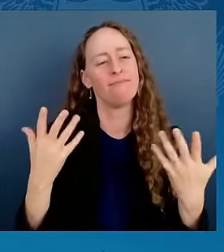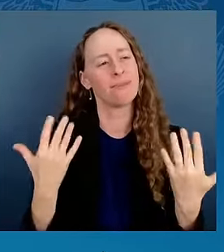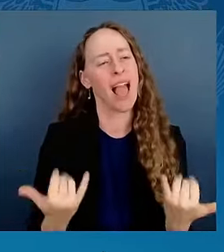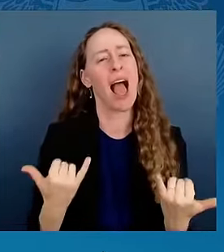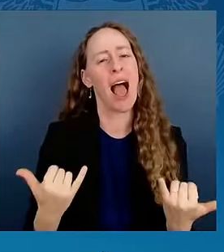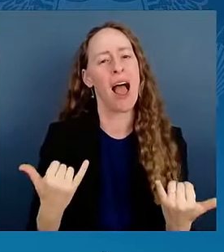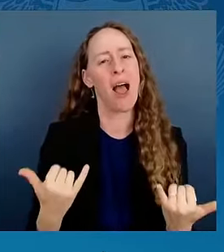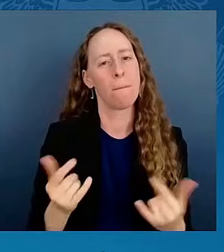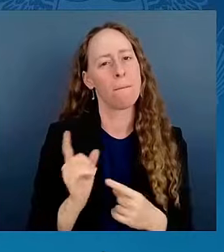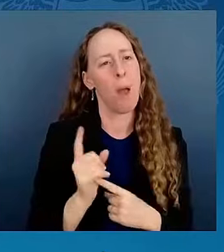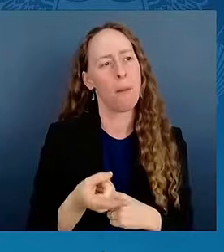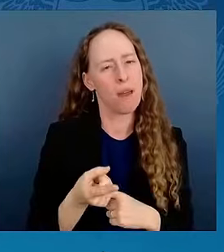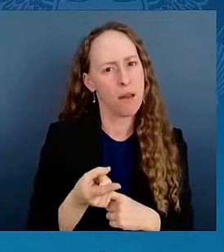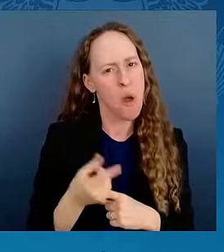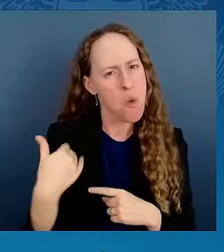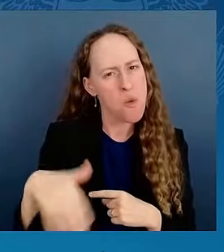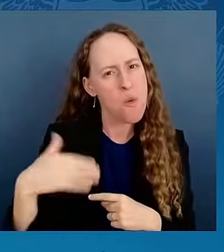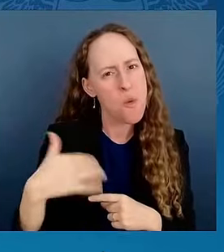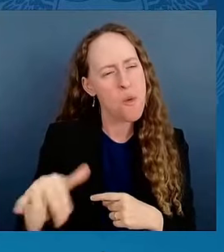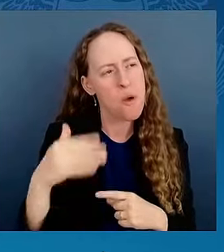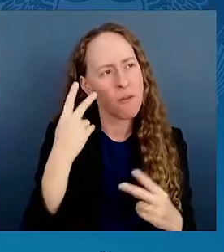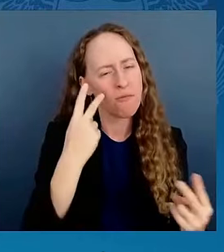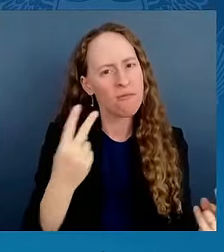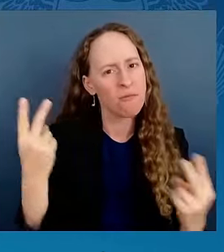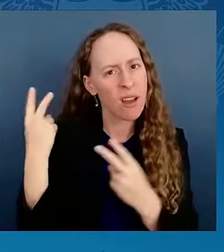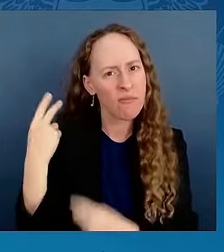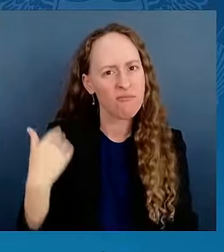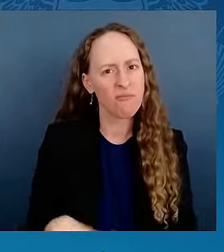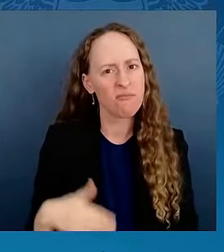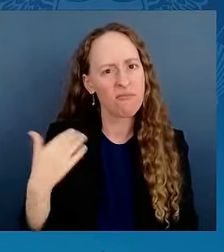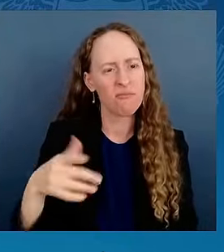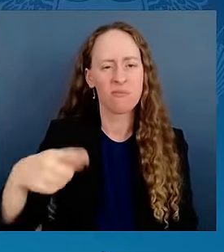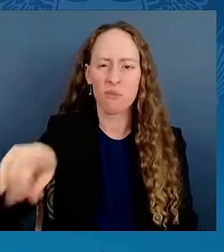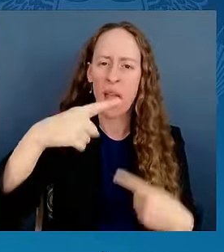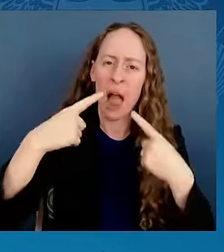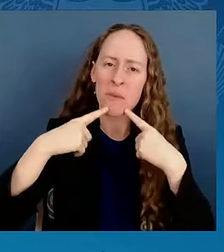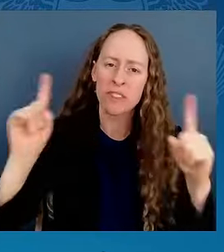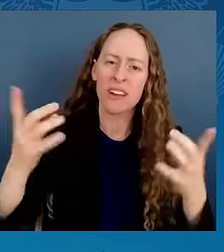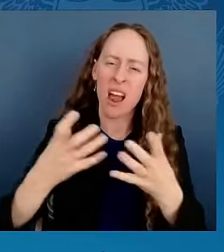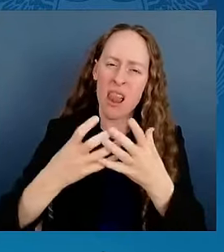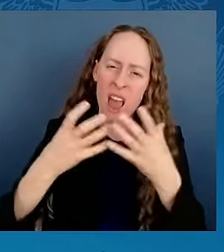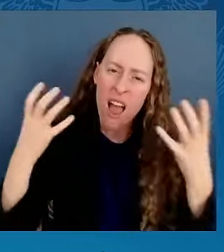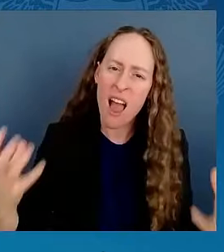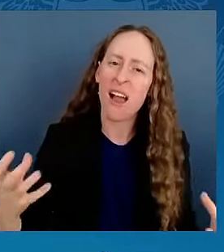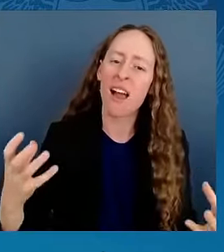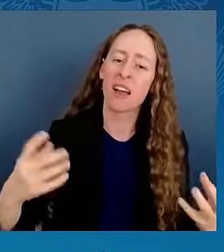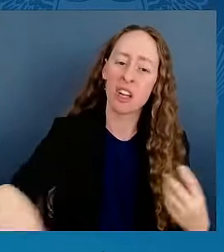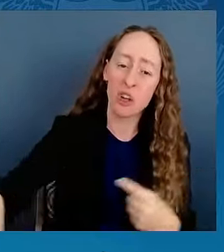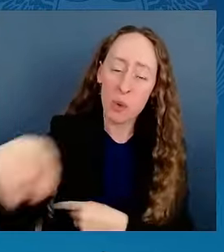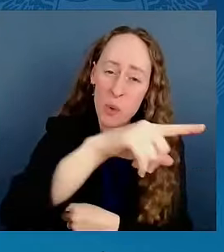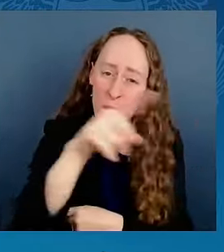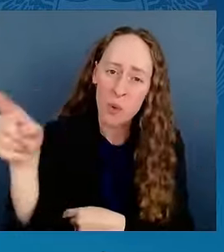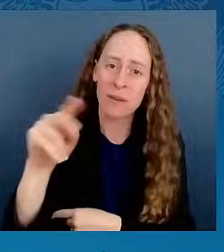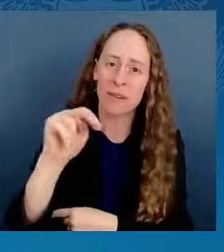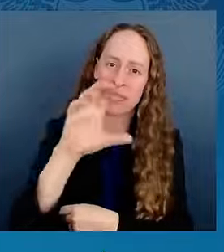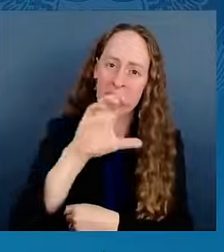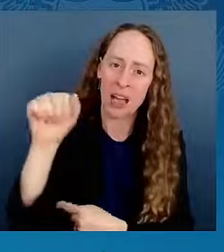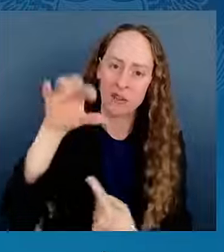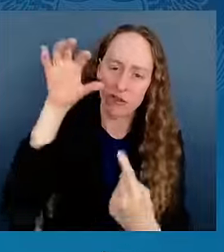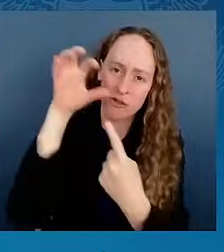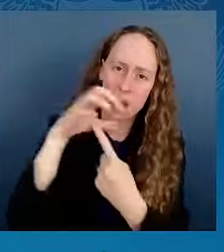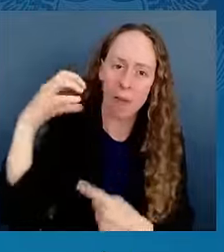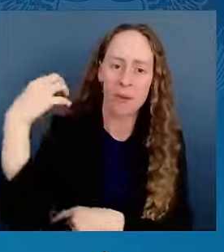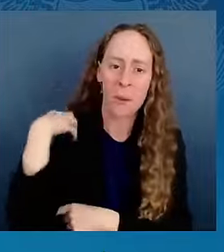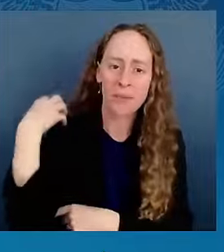accomplished. It is incredible, and you also will forever be known as national championship coaches. Congratulations.